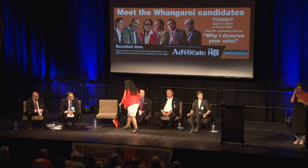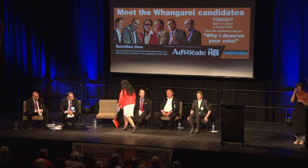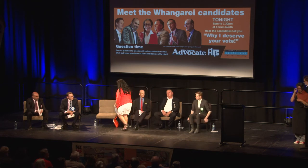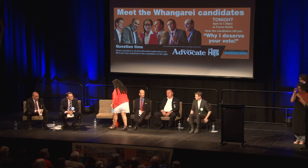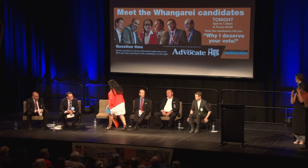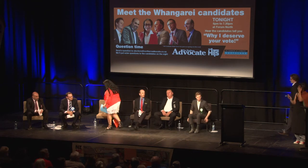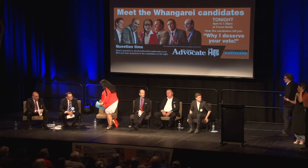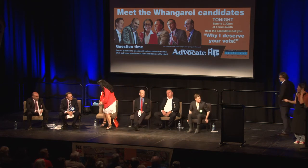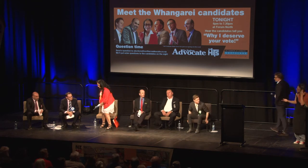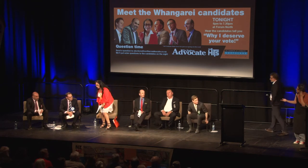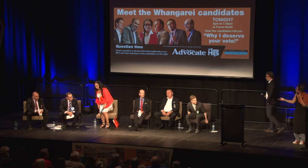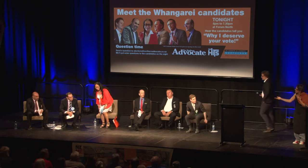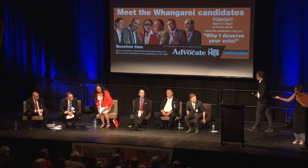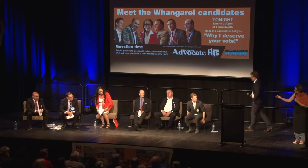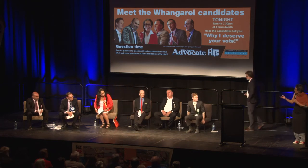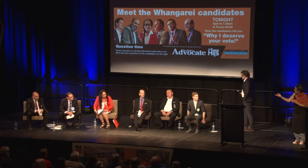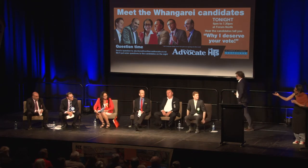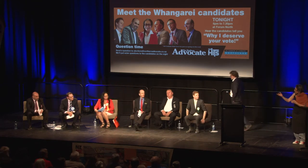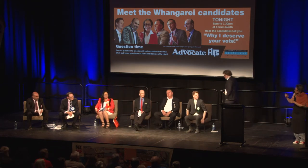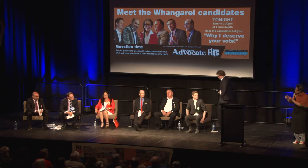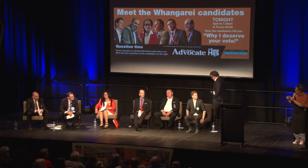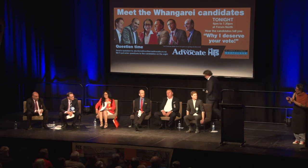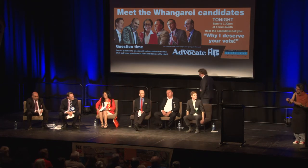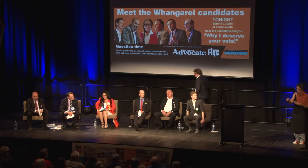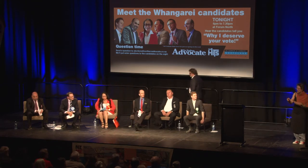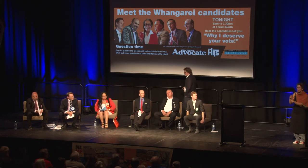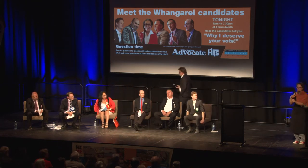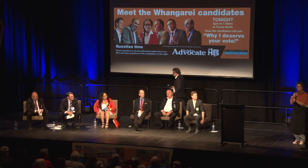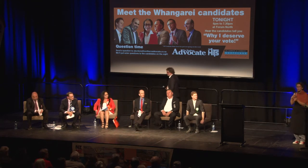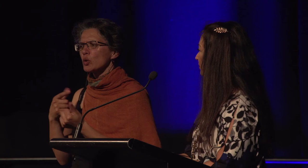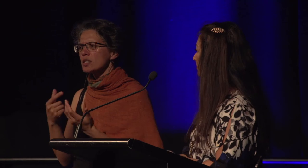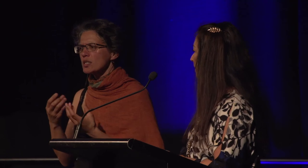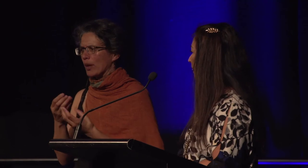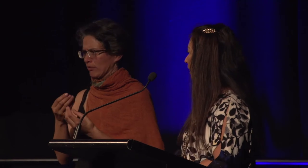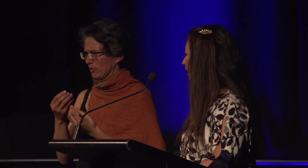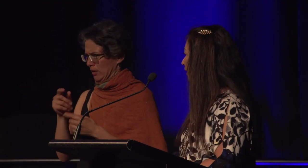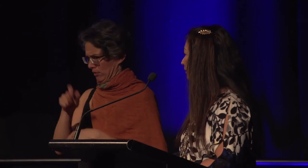candidates an opportunity to answer that question, just because we have had a couple of readers write in.